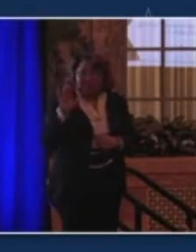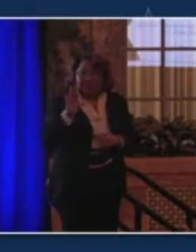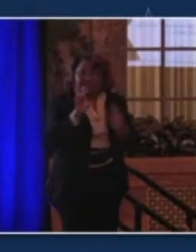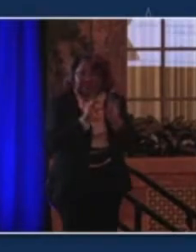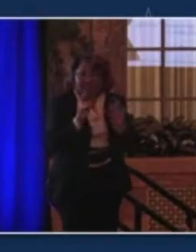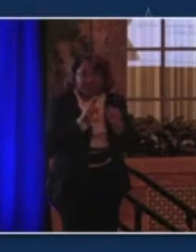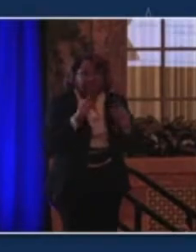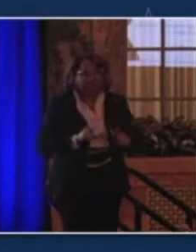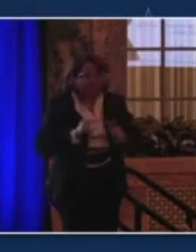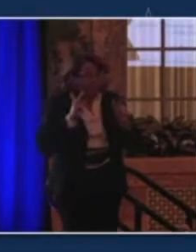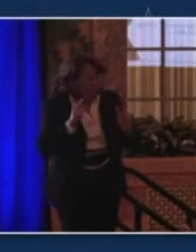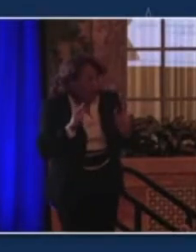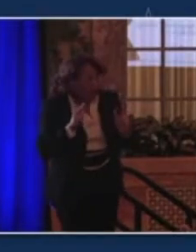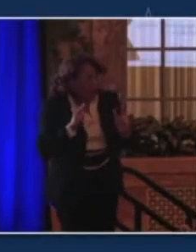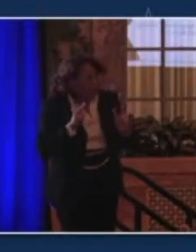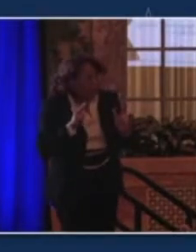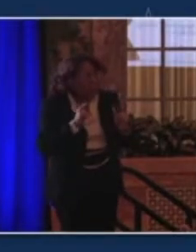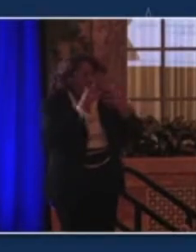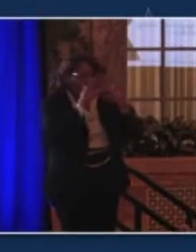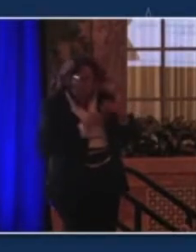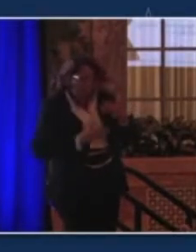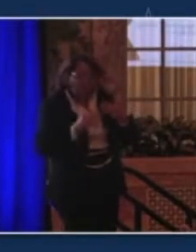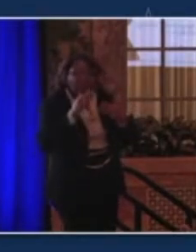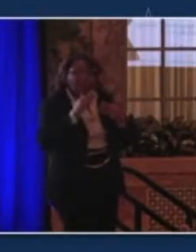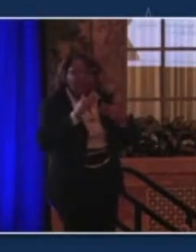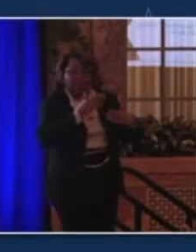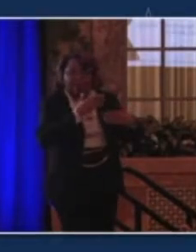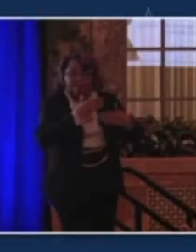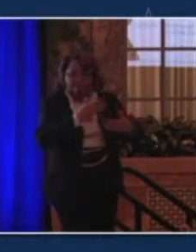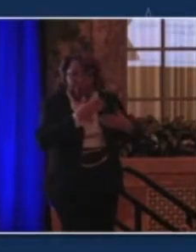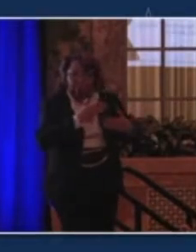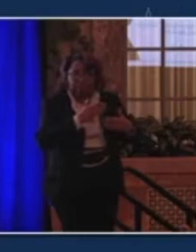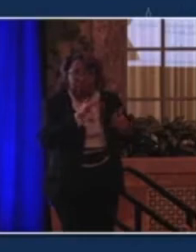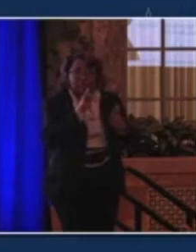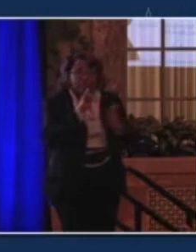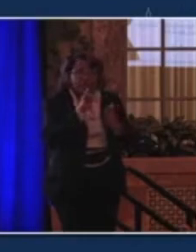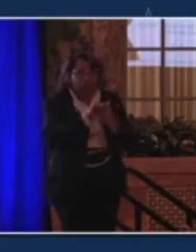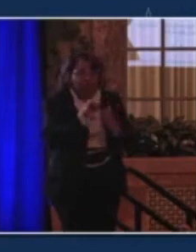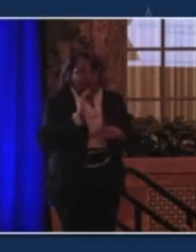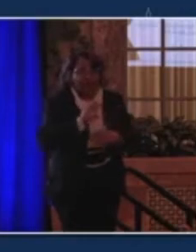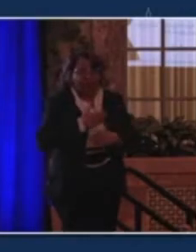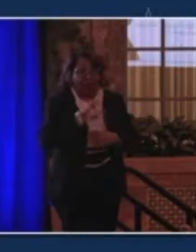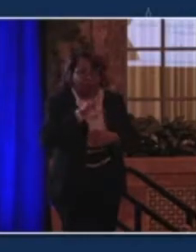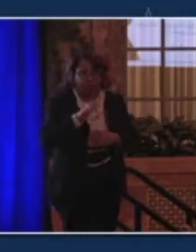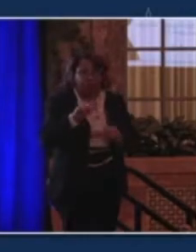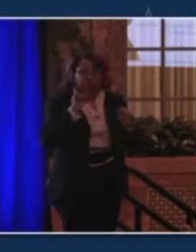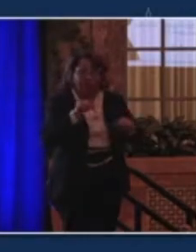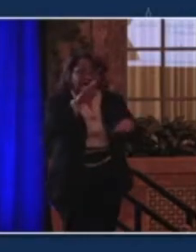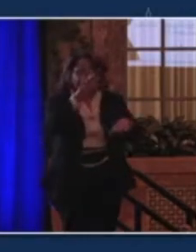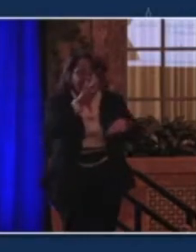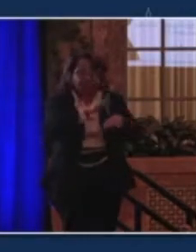alive, living, breathing, so that our children can touch it and feel it